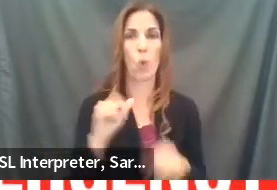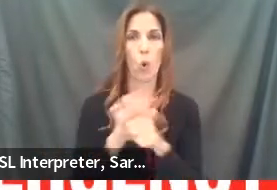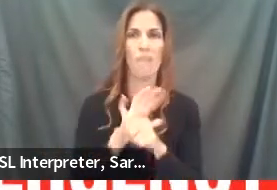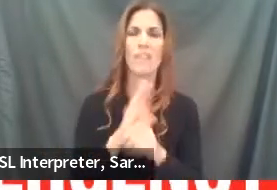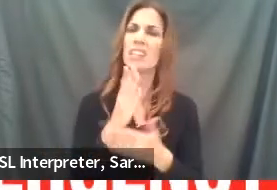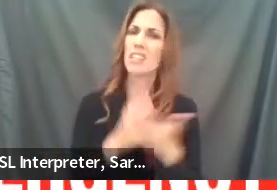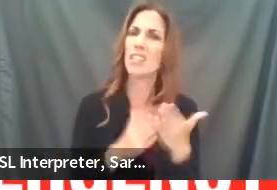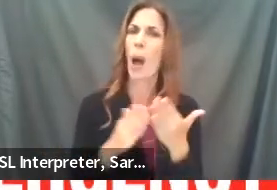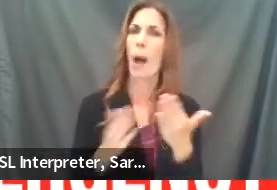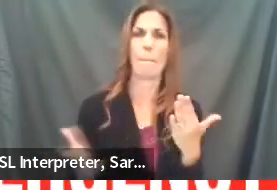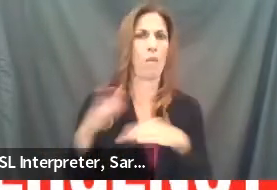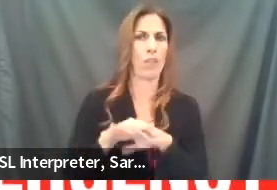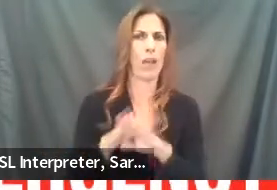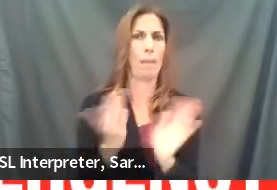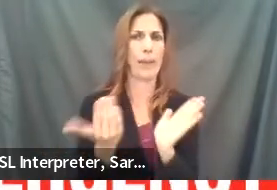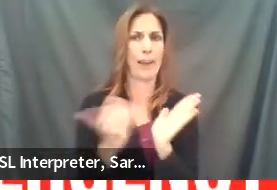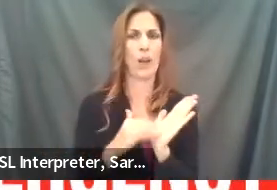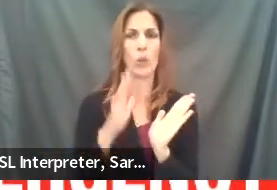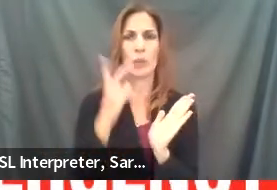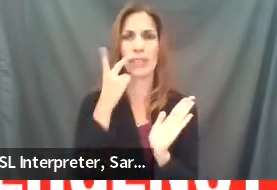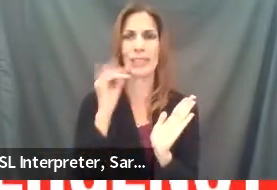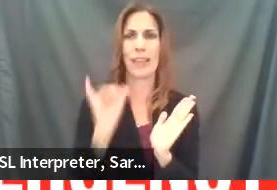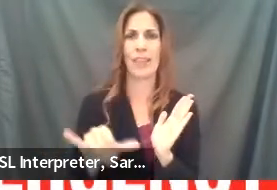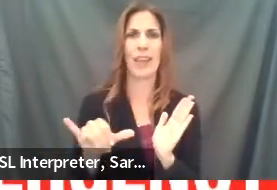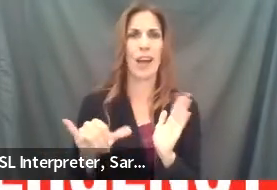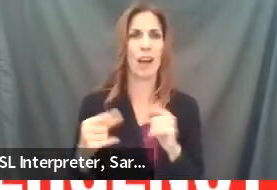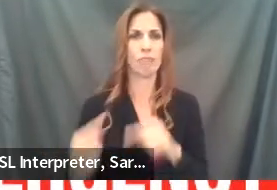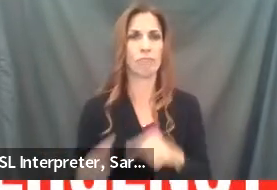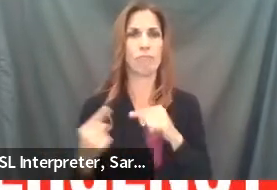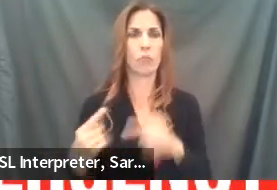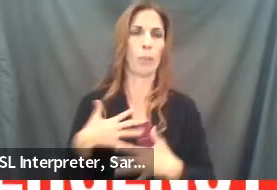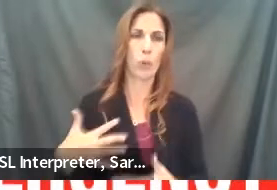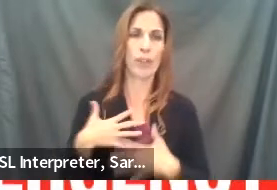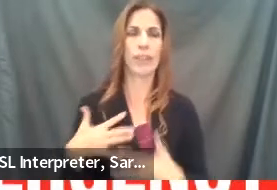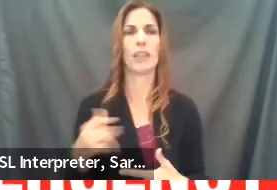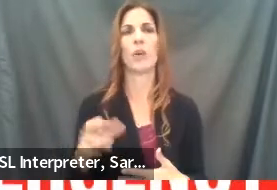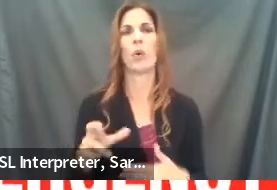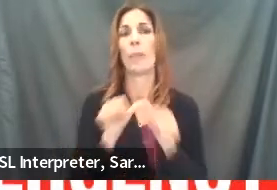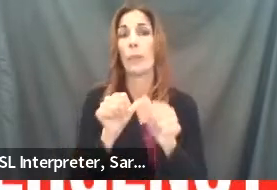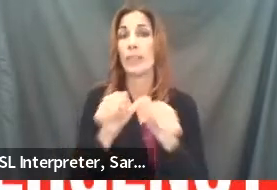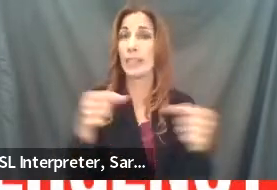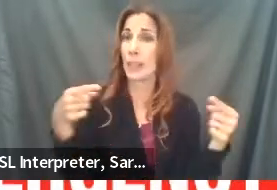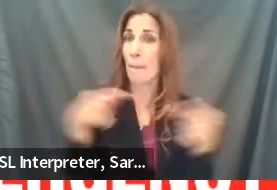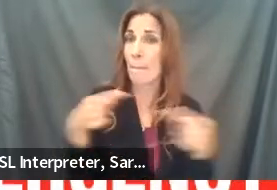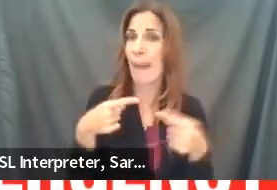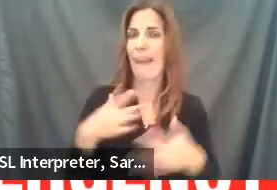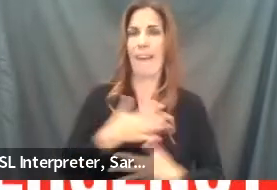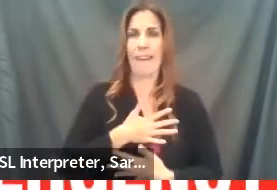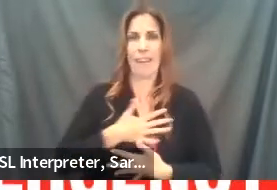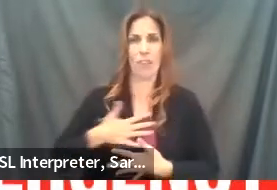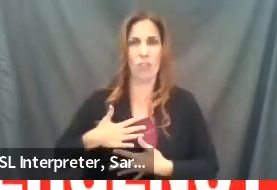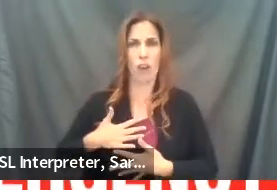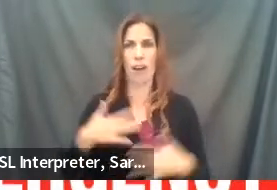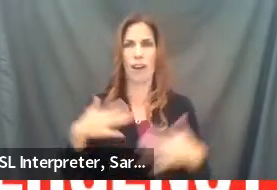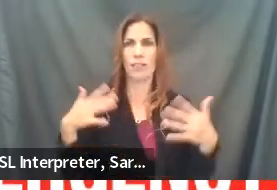overlap. So again, we'll see that trouble breathing, persistent pain or pressure in the